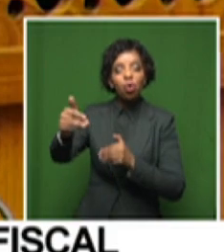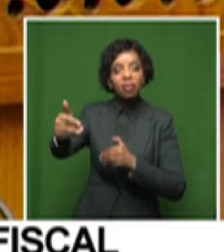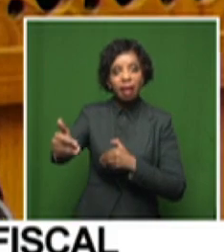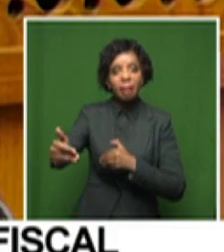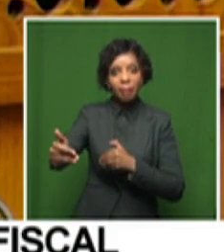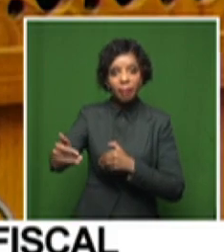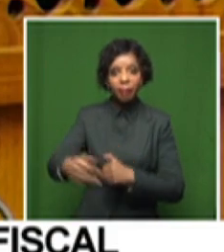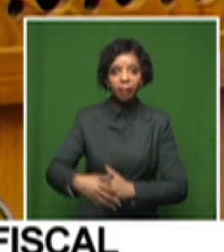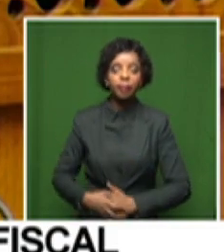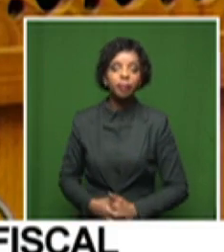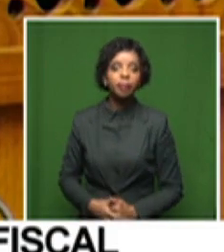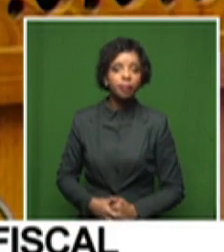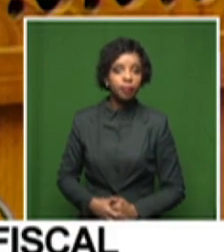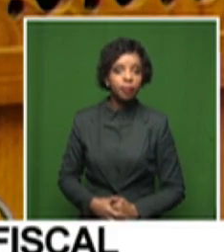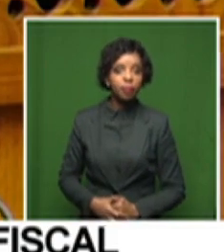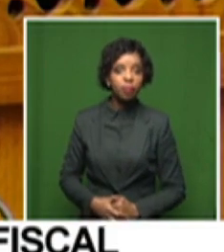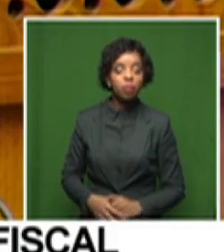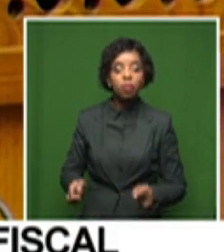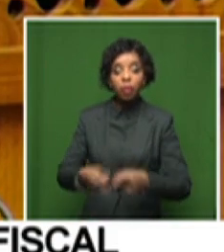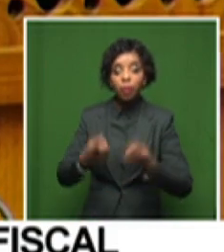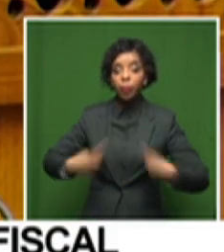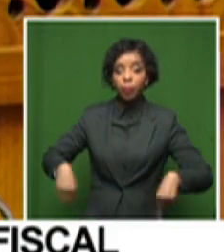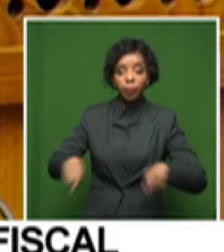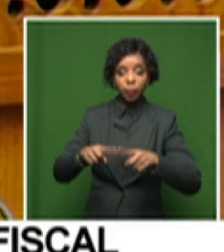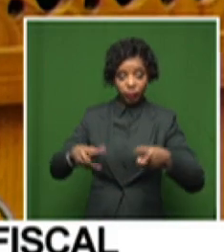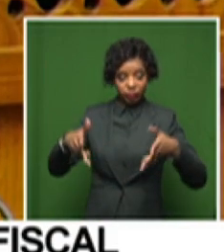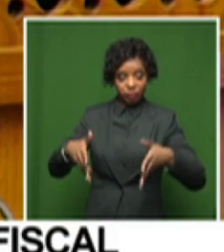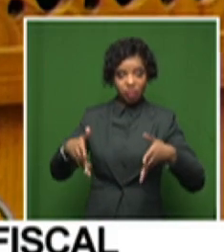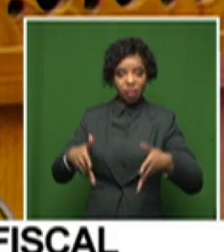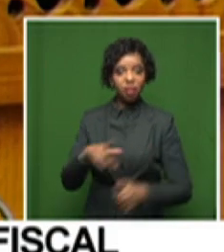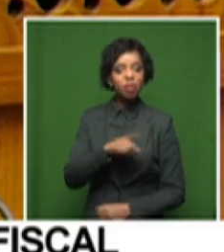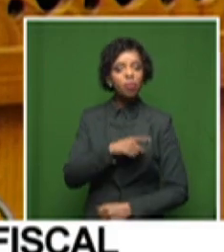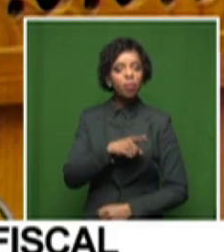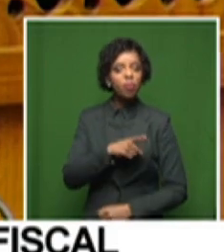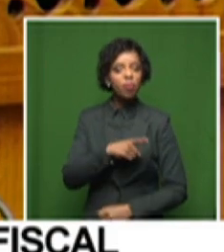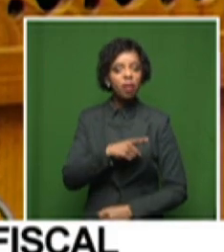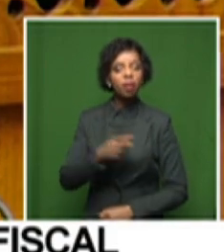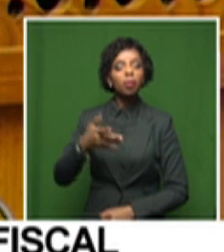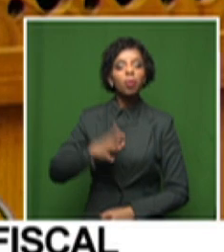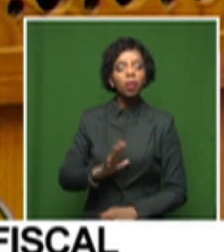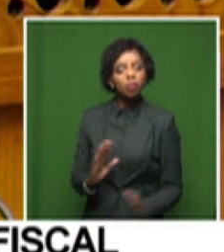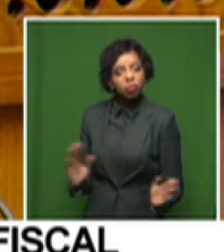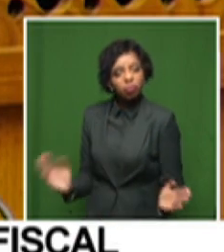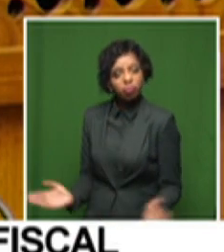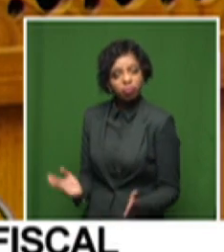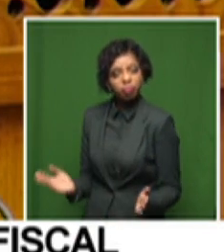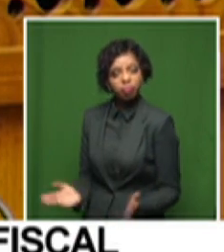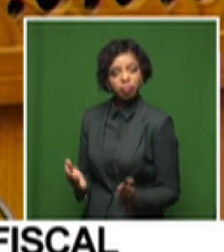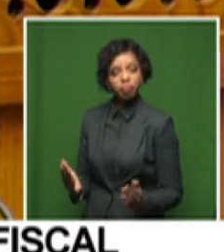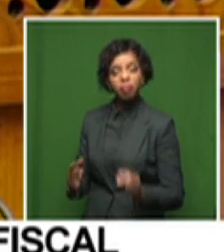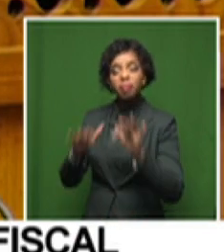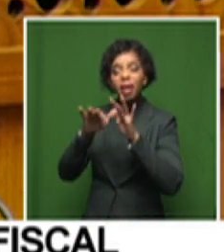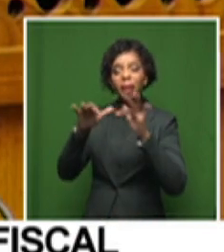We act here to instill confidence amongst discouraged work seekers.